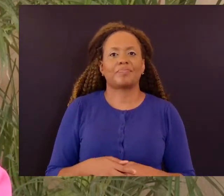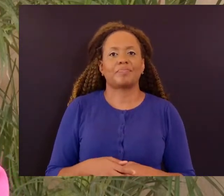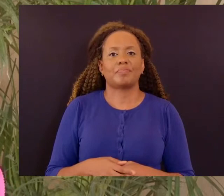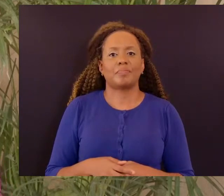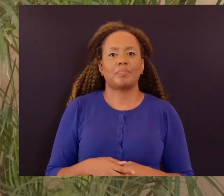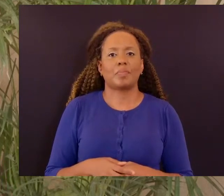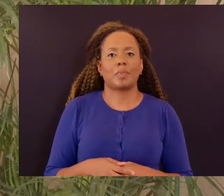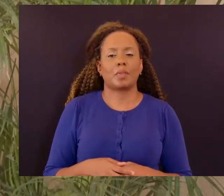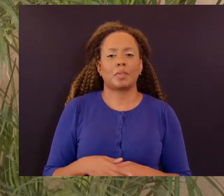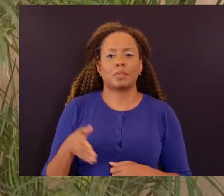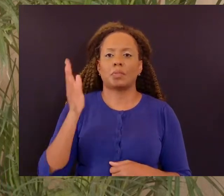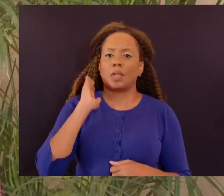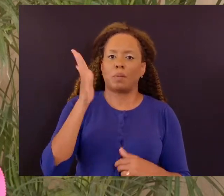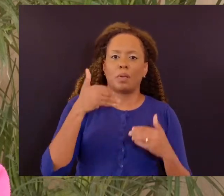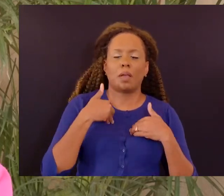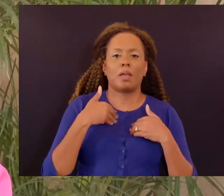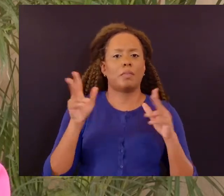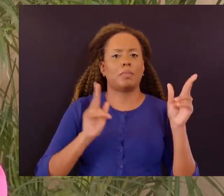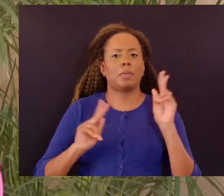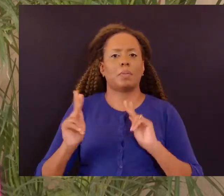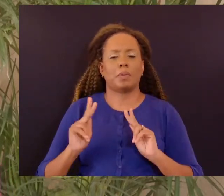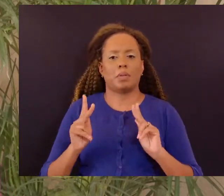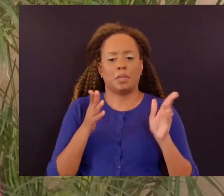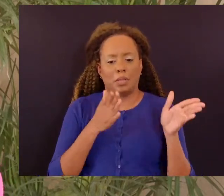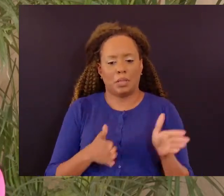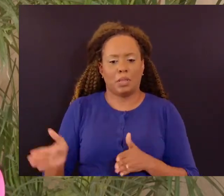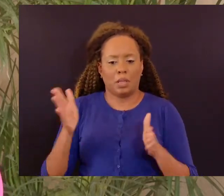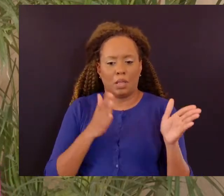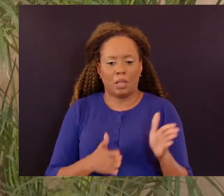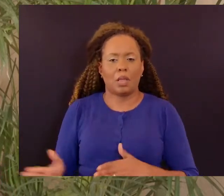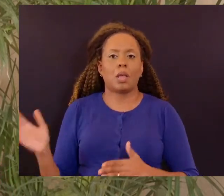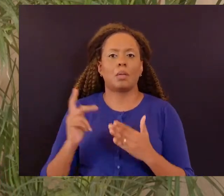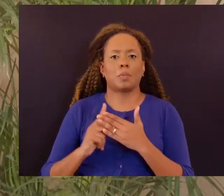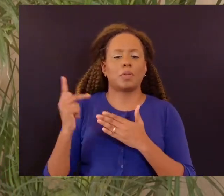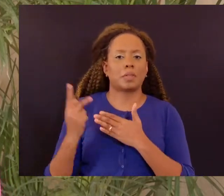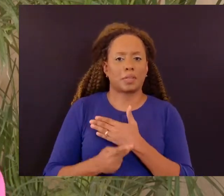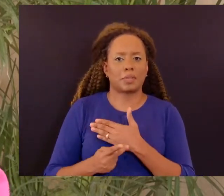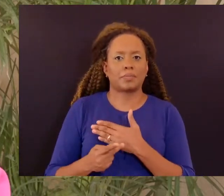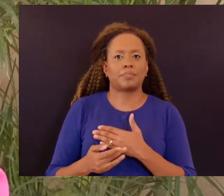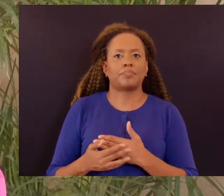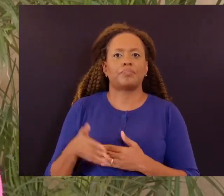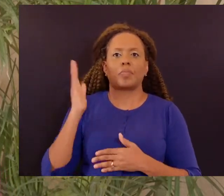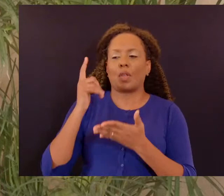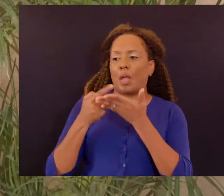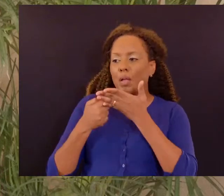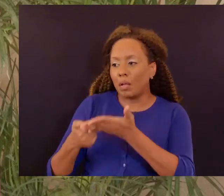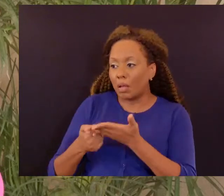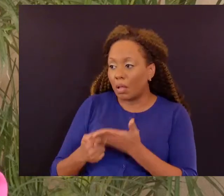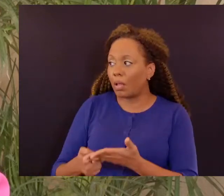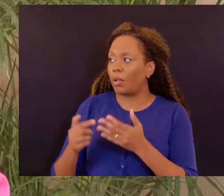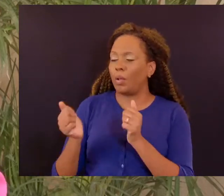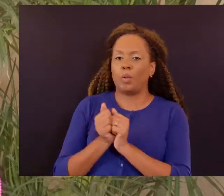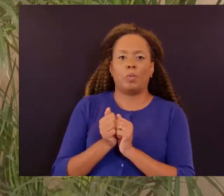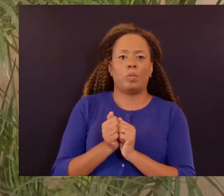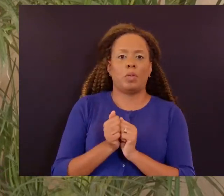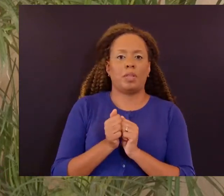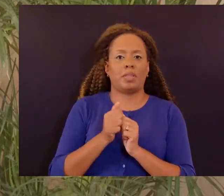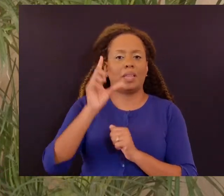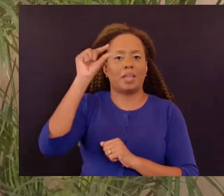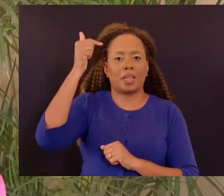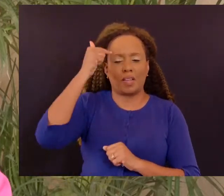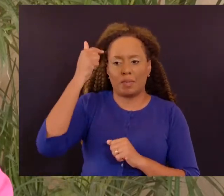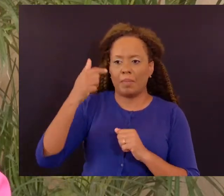to put remedial coordinators in place. And in collaboration with the year heads and the heads of department,